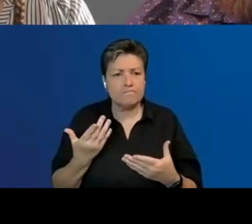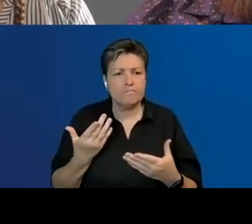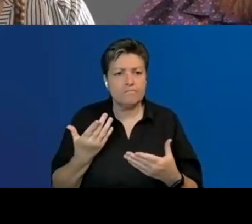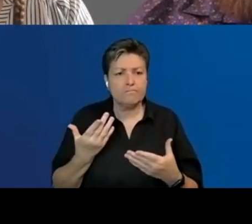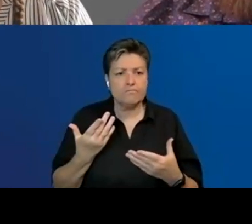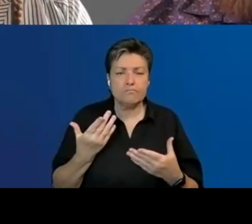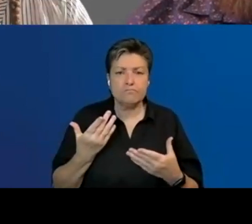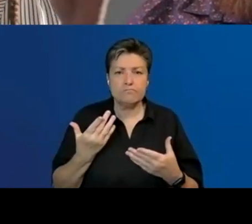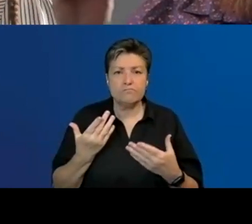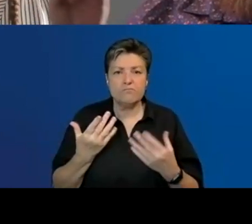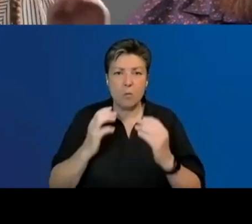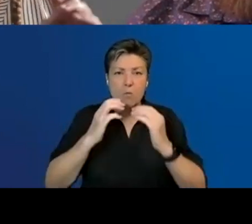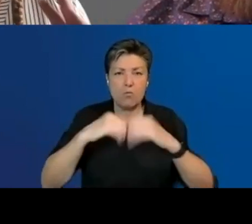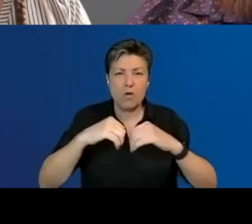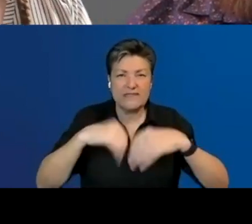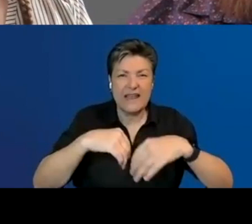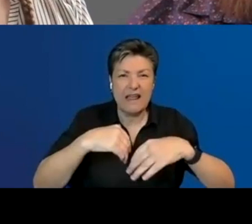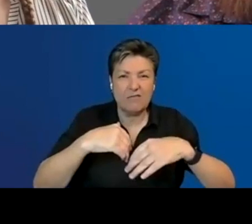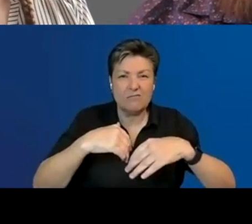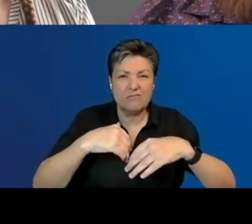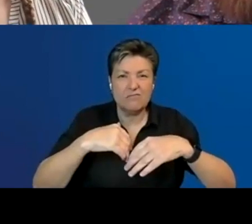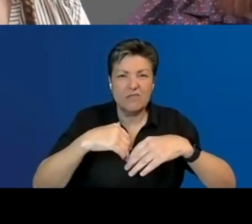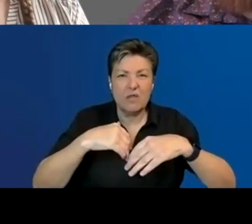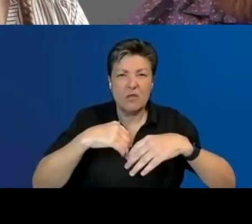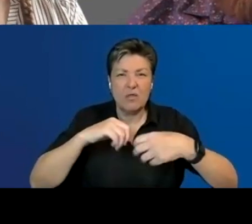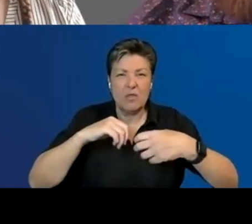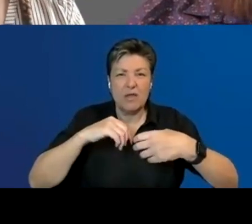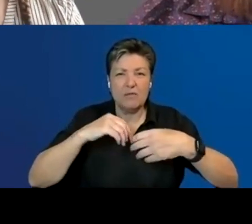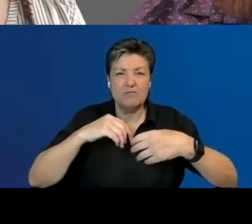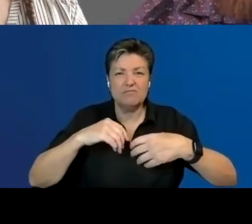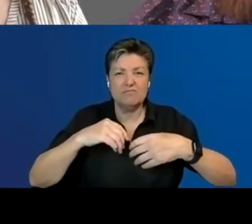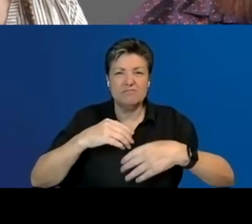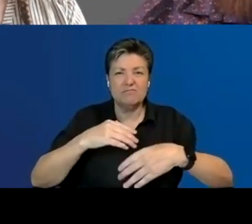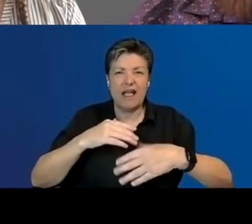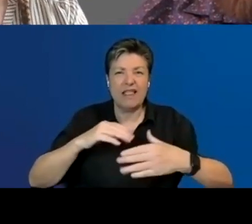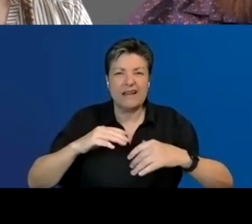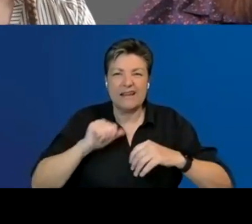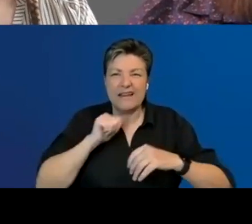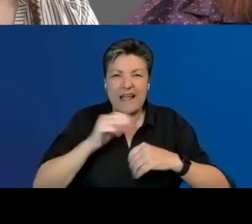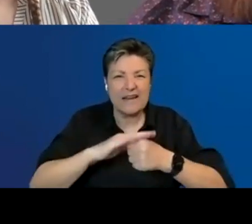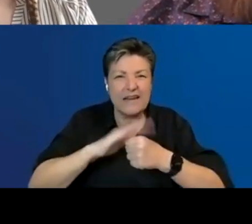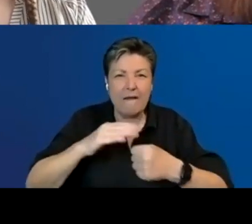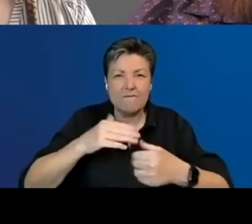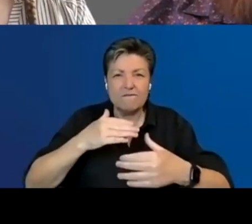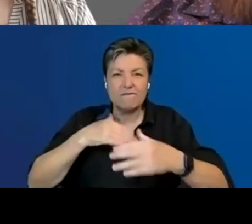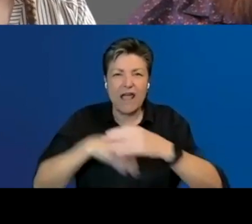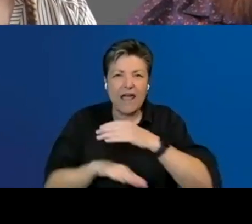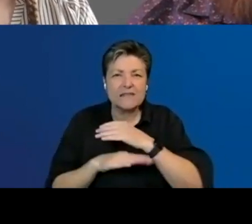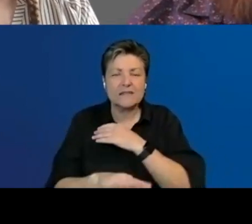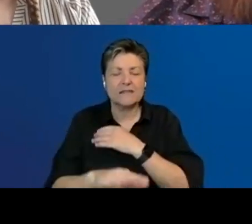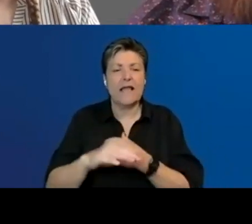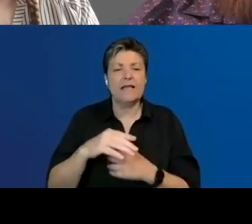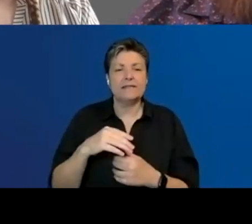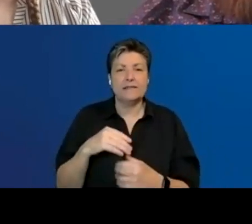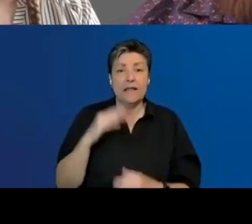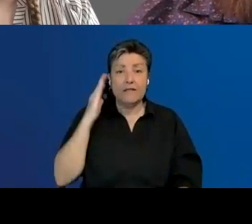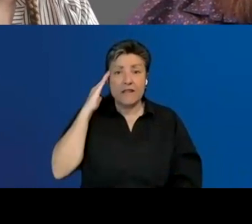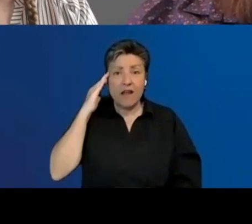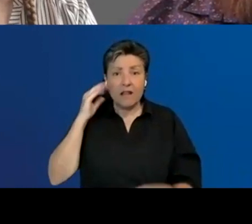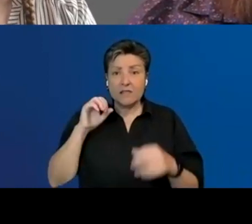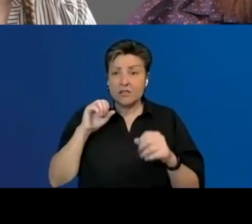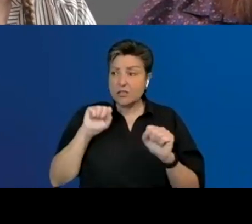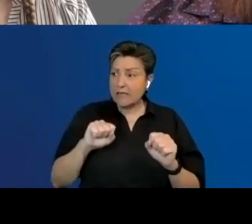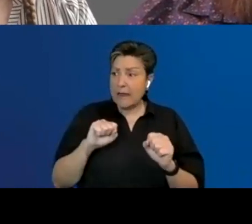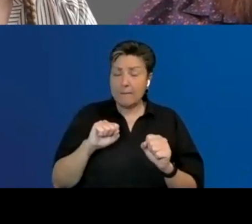like break down the walls of the ivory tower, so to speak, and to make the knowledge being produced in academia not only more accessible, but a